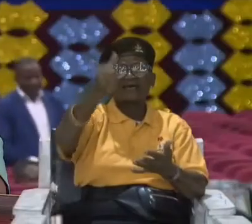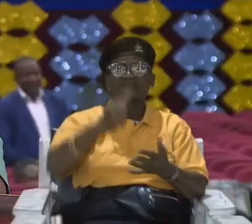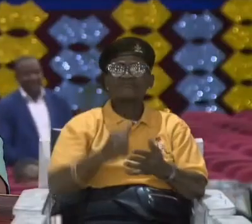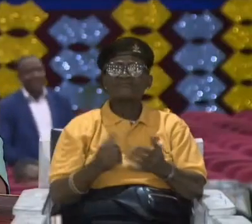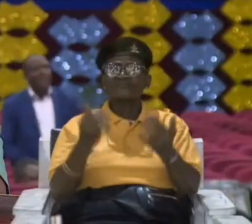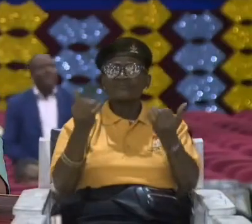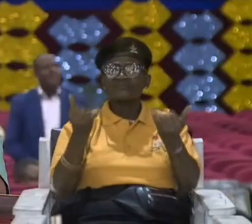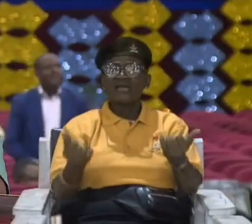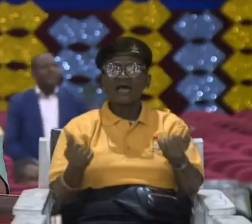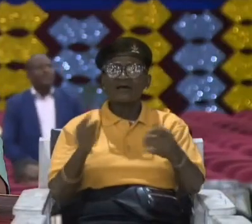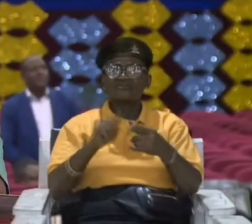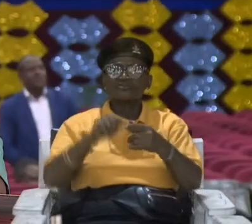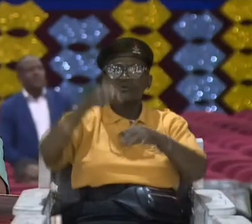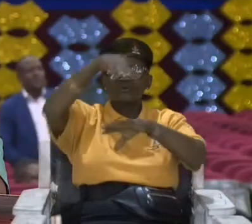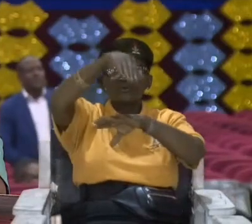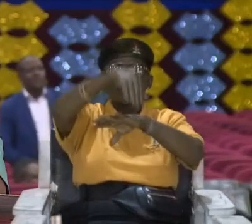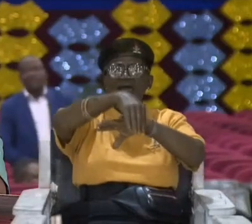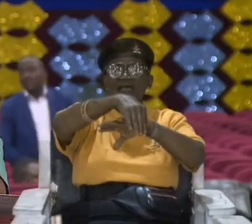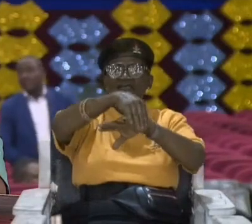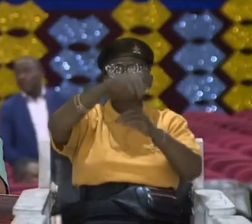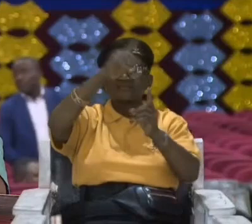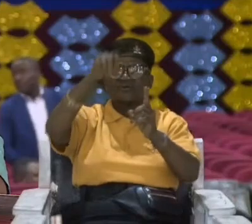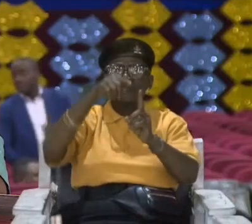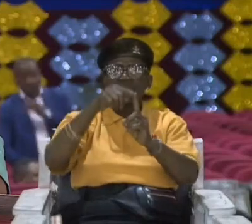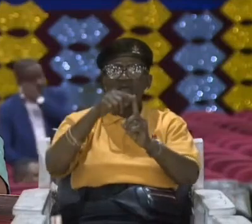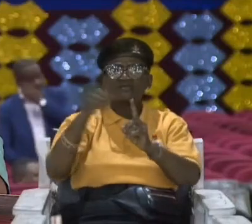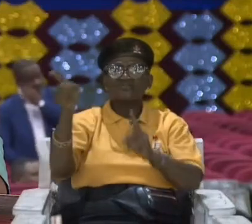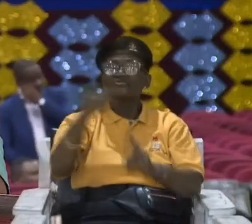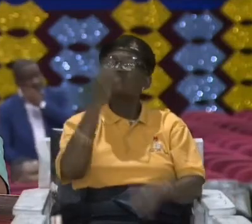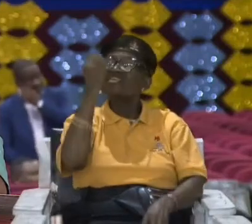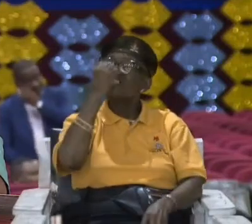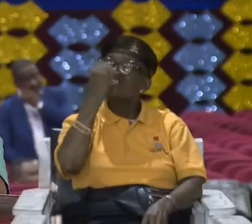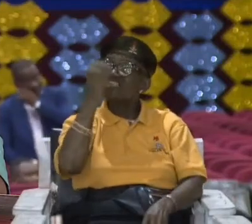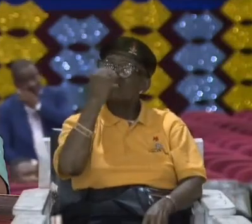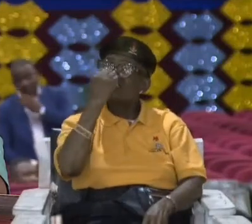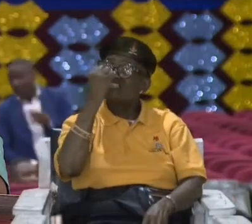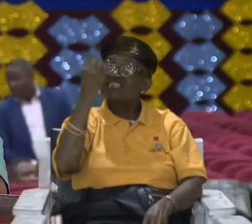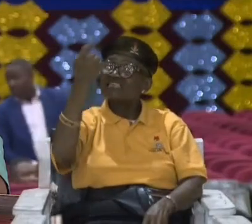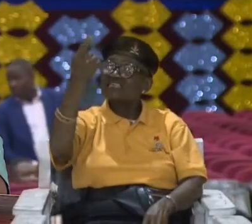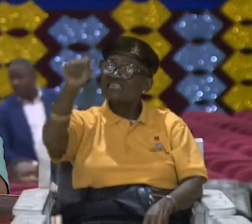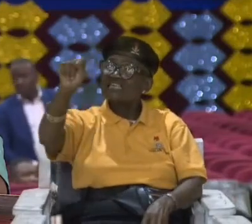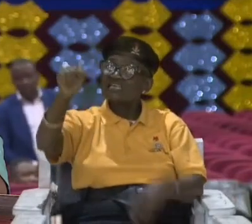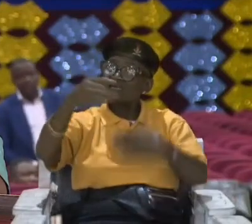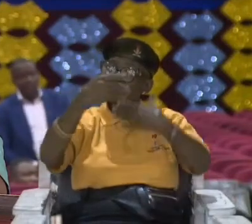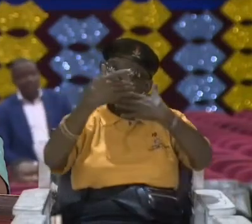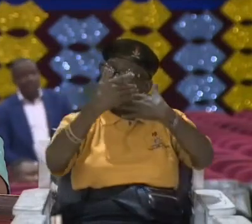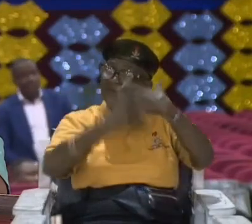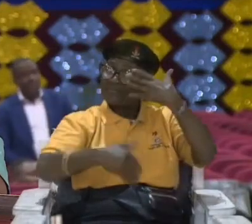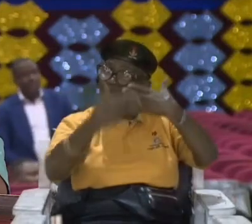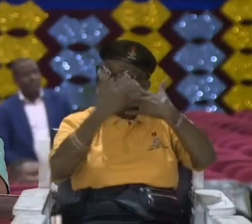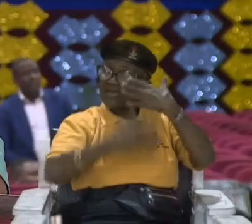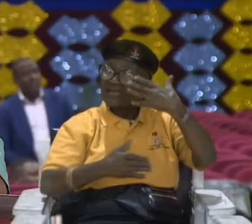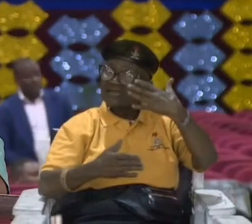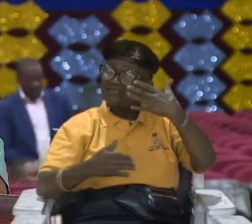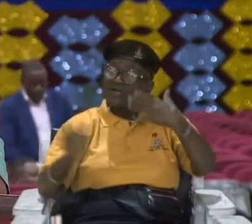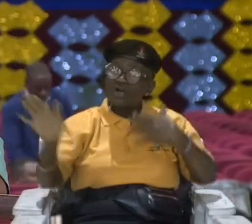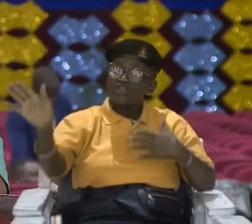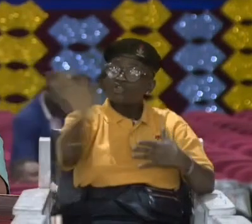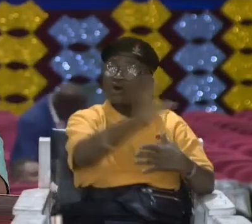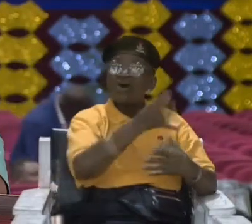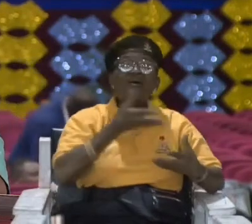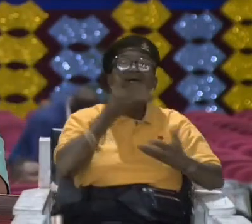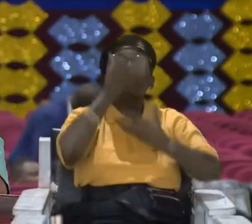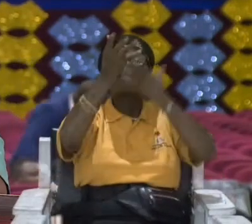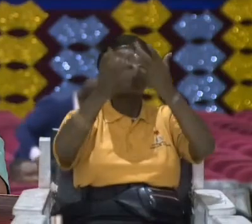Now, tonight when you eat the bread, your cry to God is that He will open